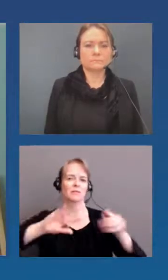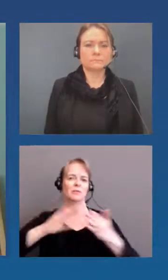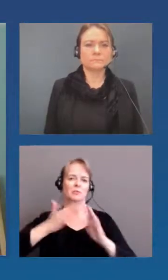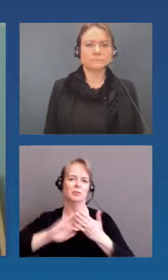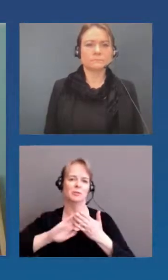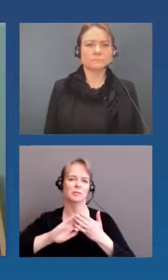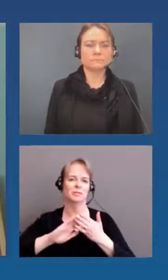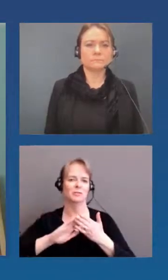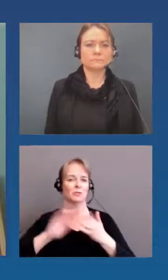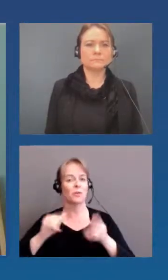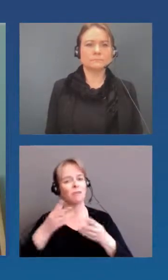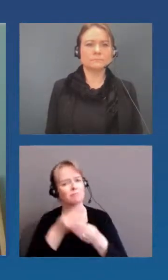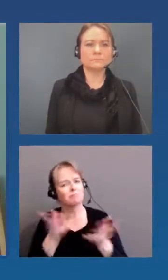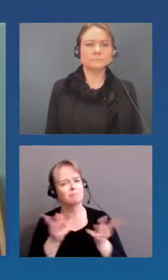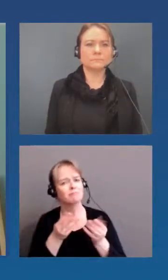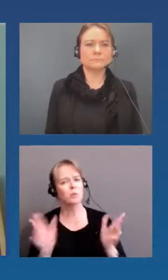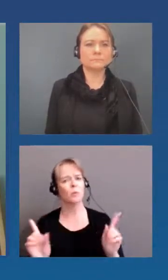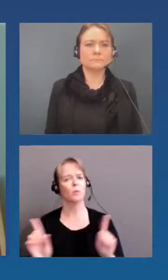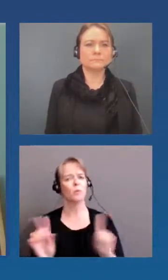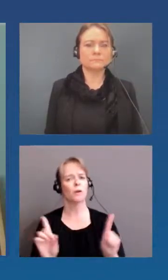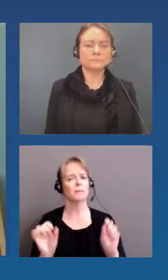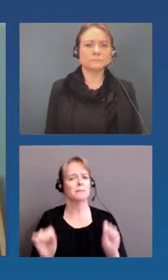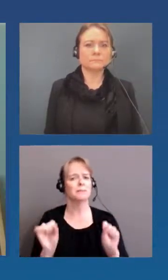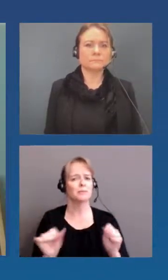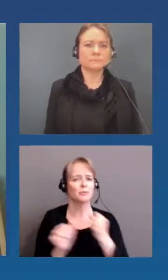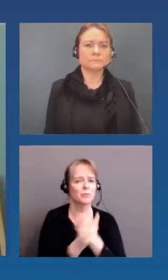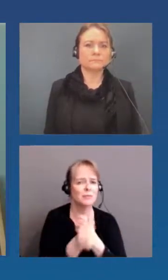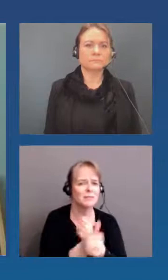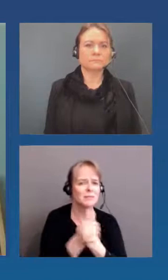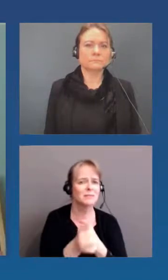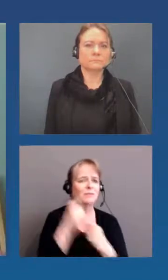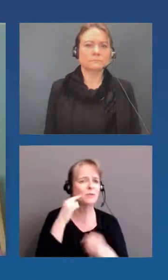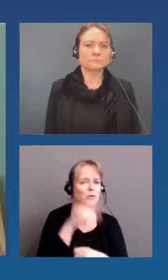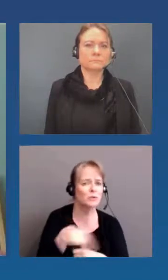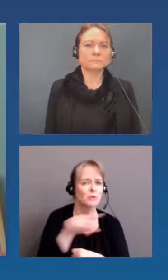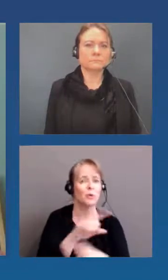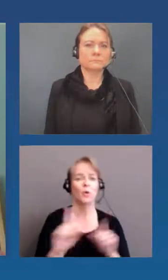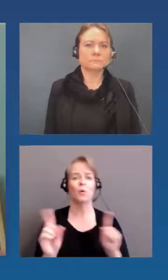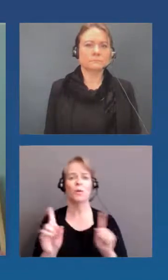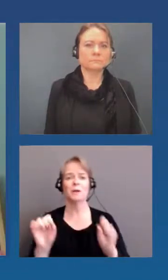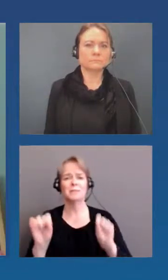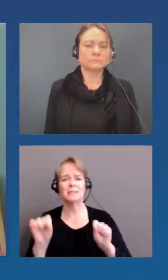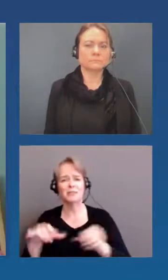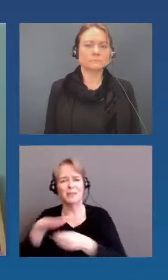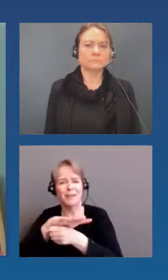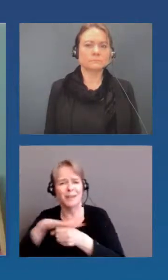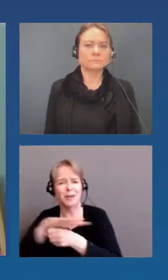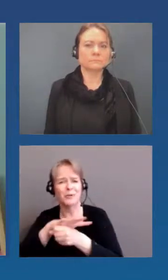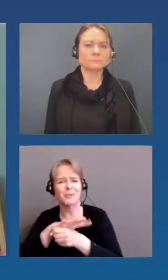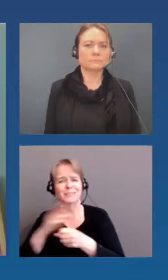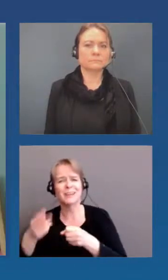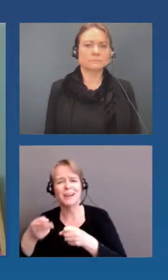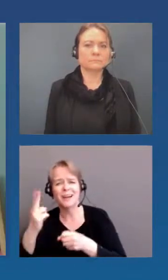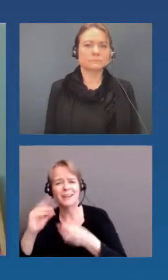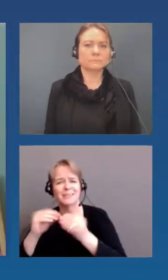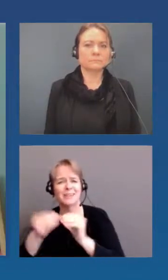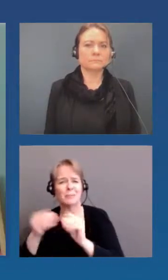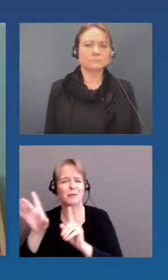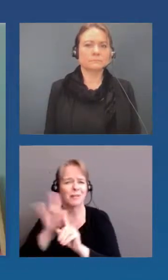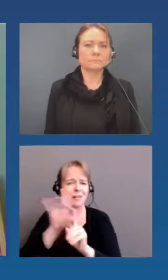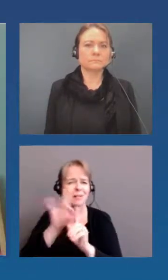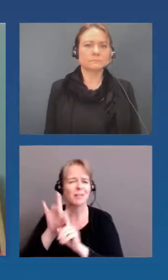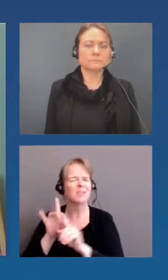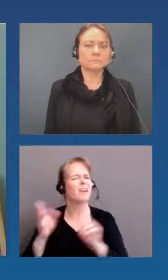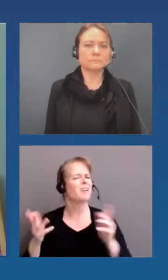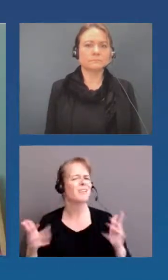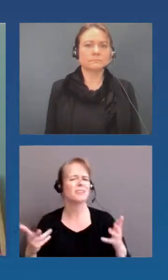be, where the less safe spots in the city are, and to follow up on people who may have come in contact with somebody. So all we're